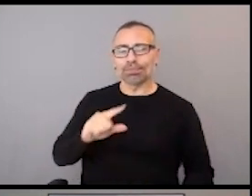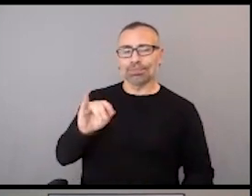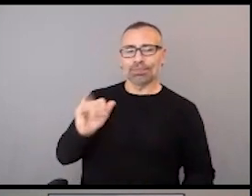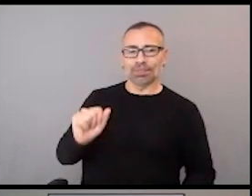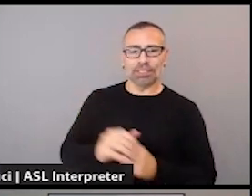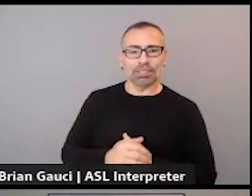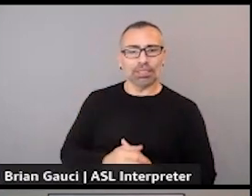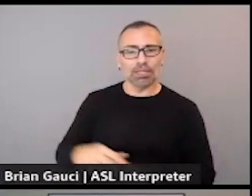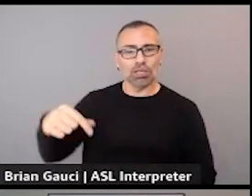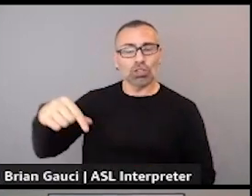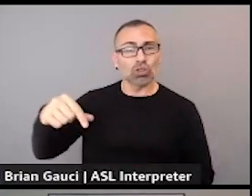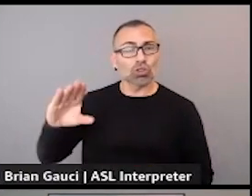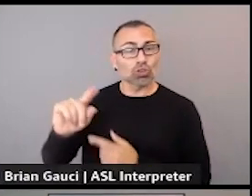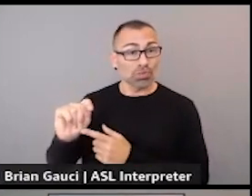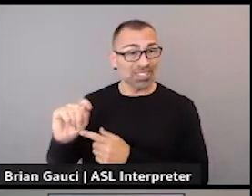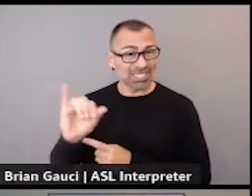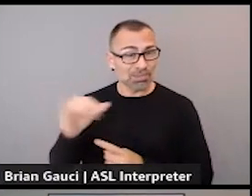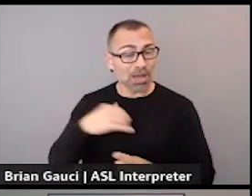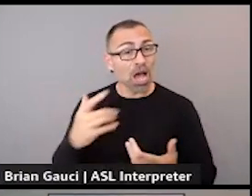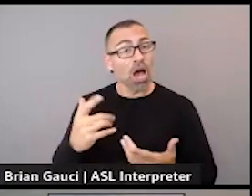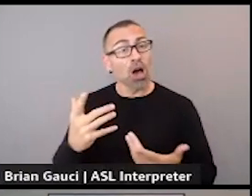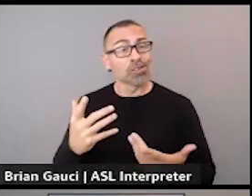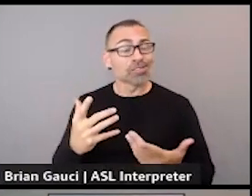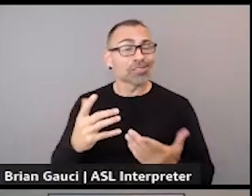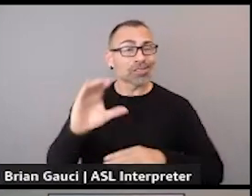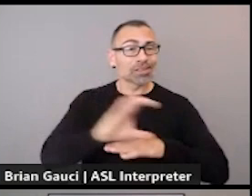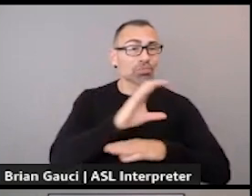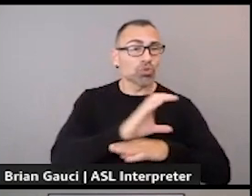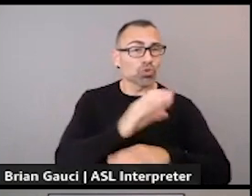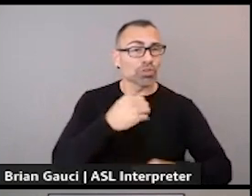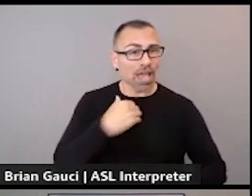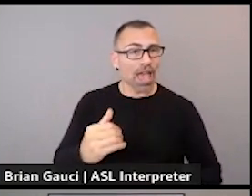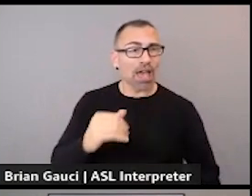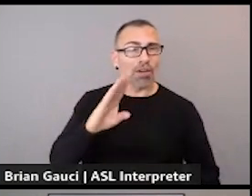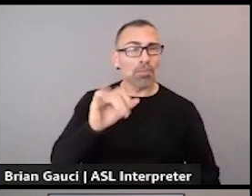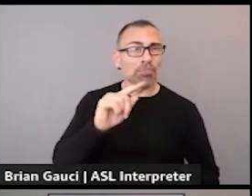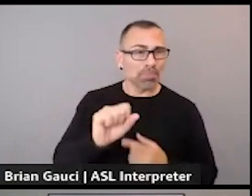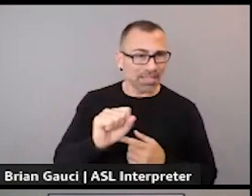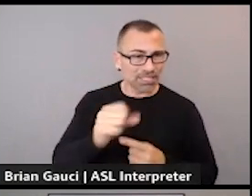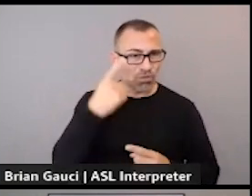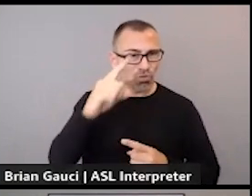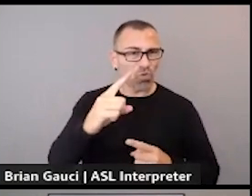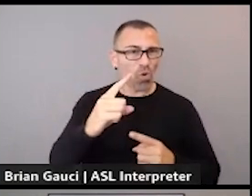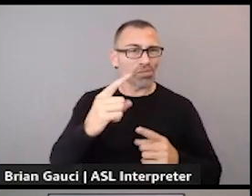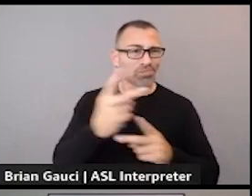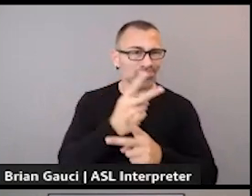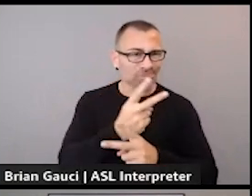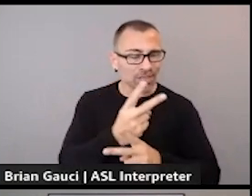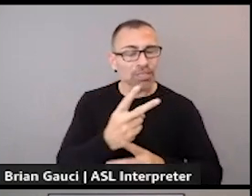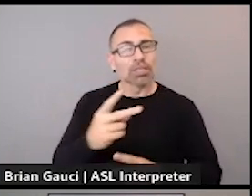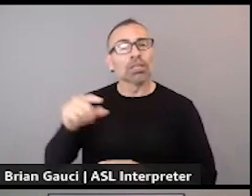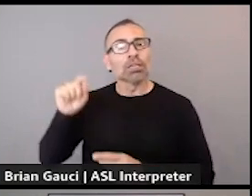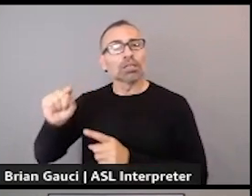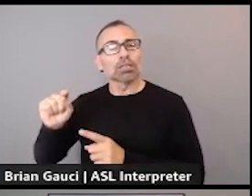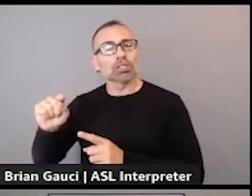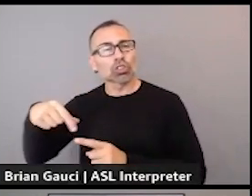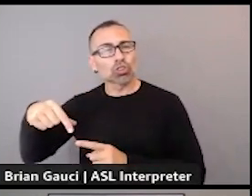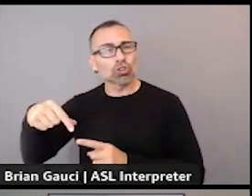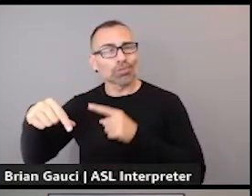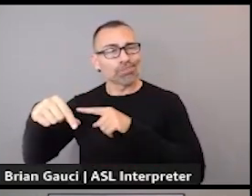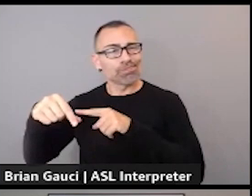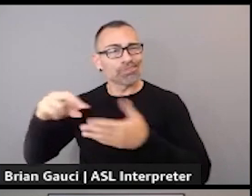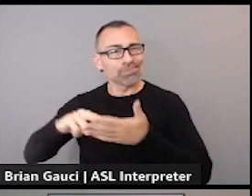computers. They're not particularly the size of your laptop. Some of them might be size of desks or even larger.